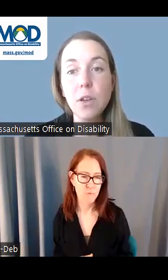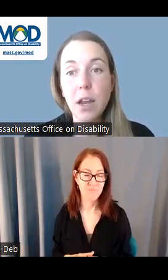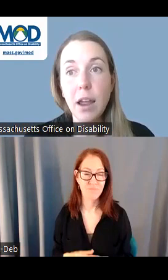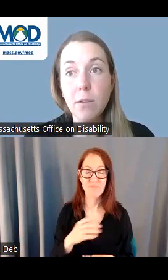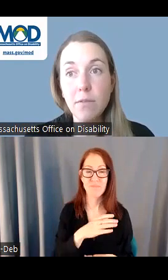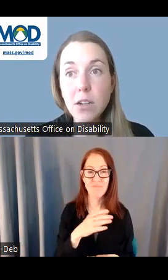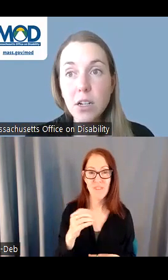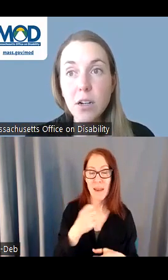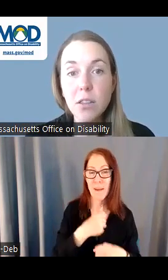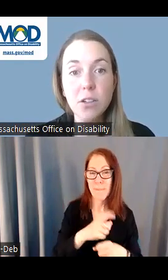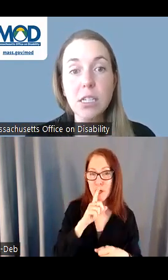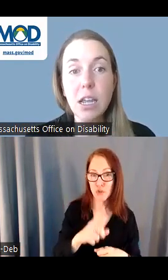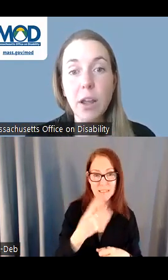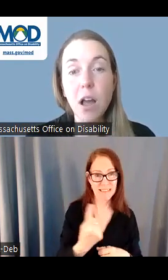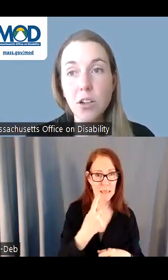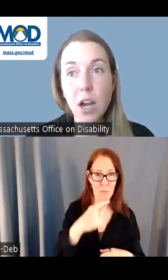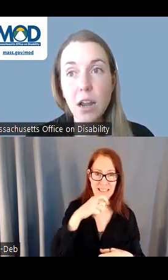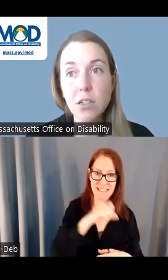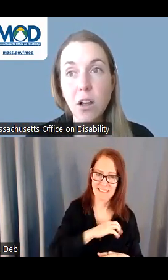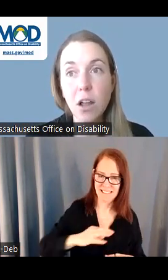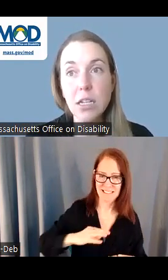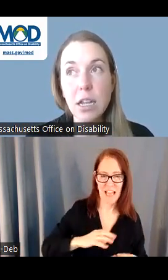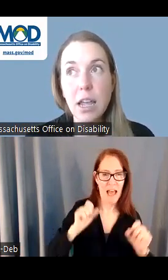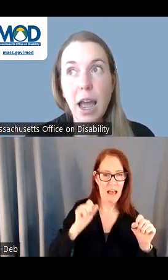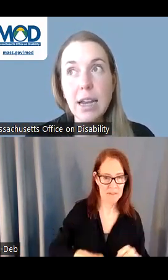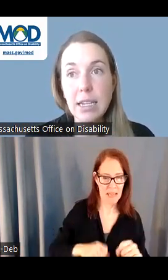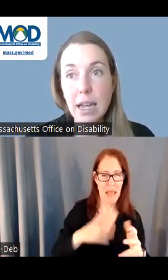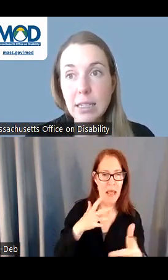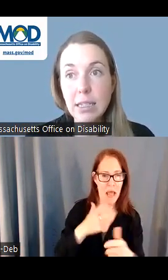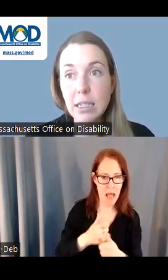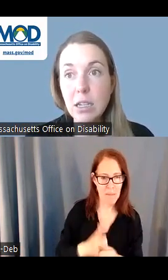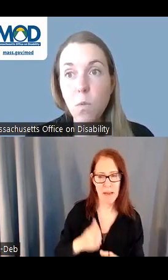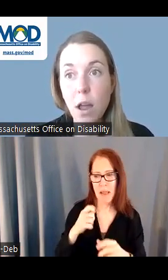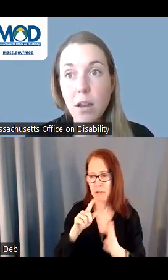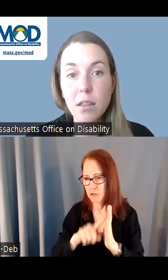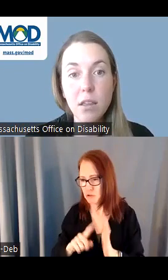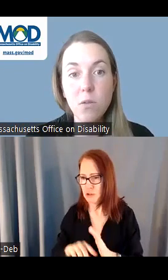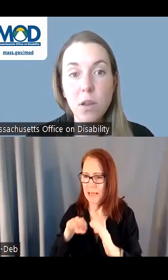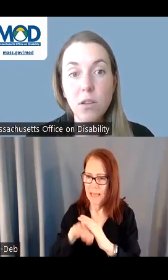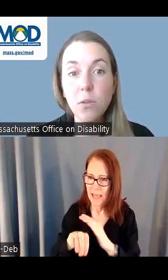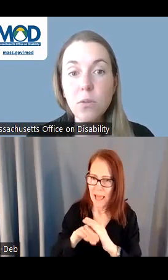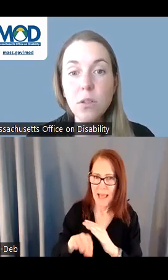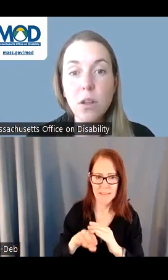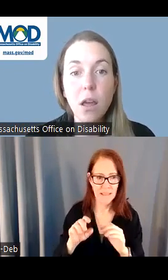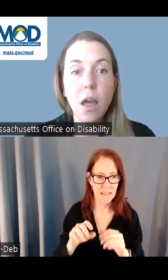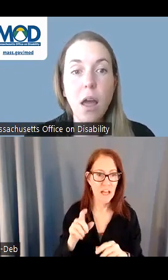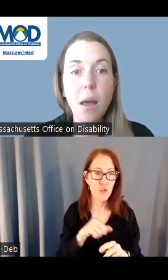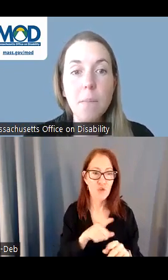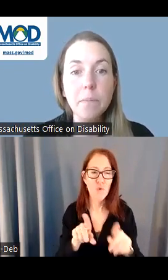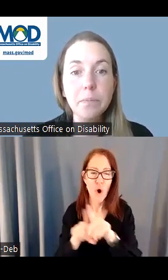or you can hire a vendor. There is a statewide contract called ITS 61 that you can use